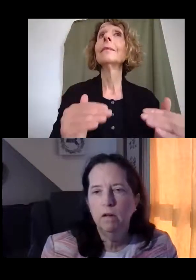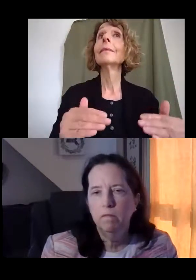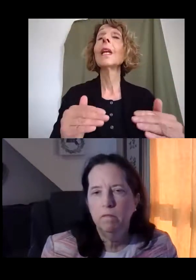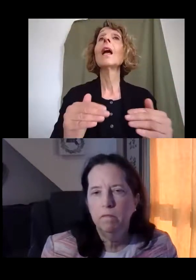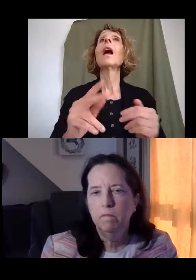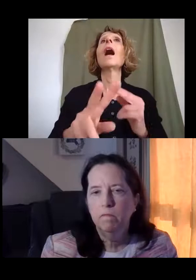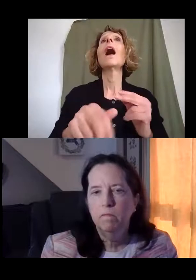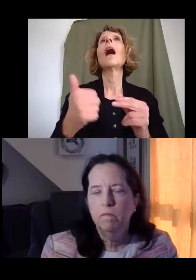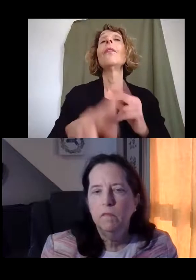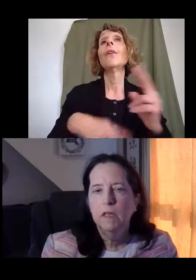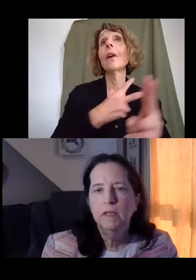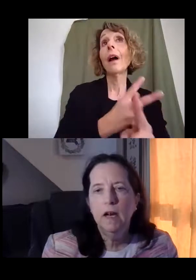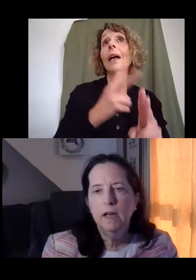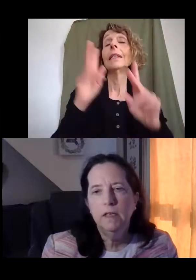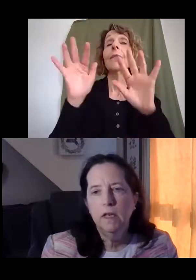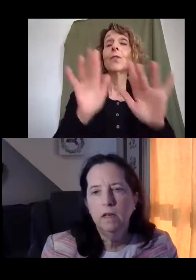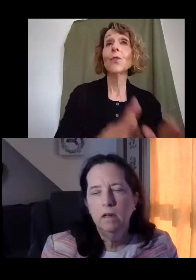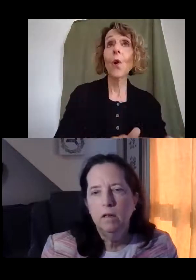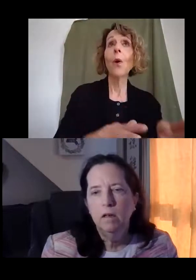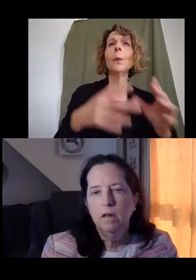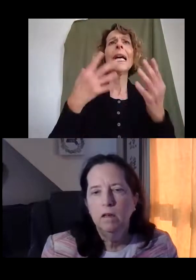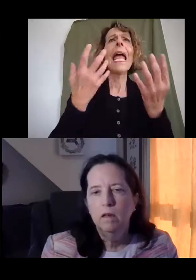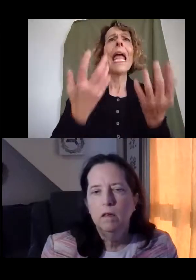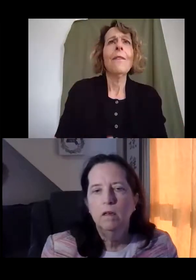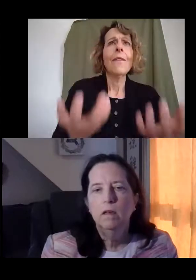traveling? Is it icy?